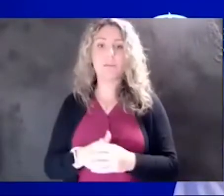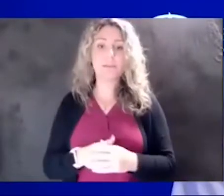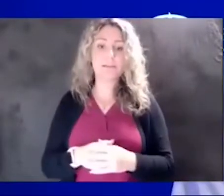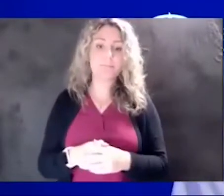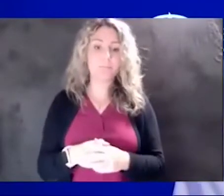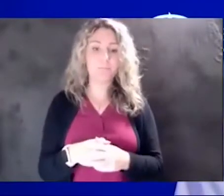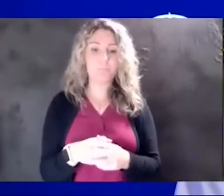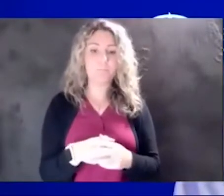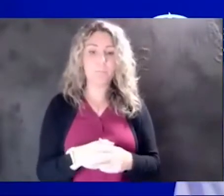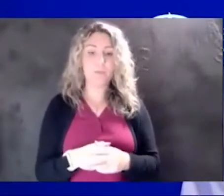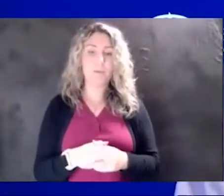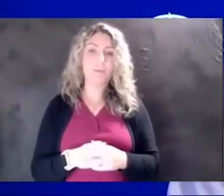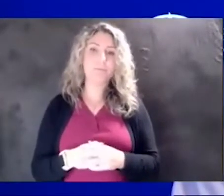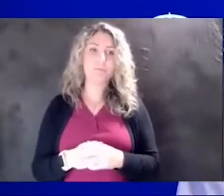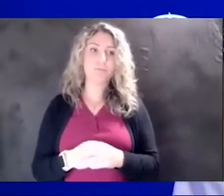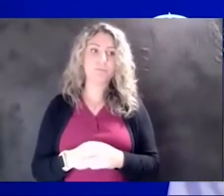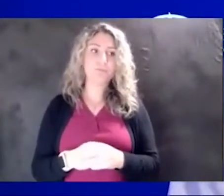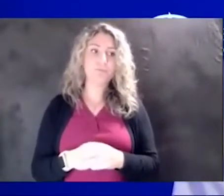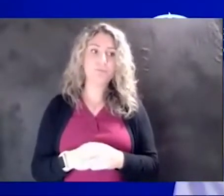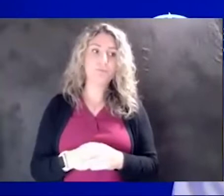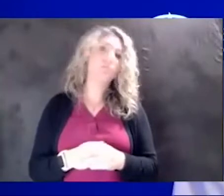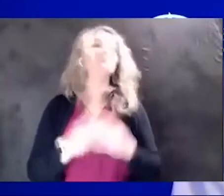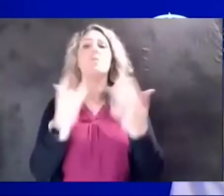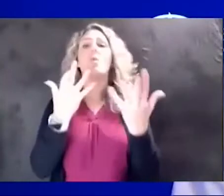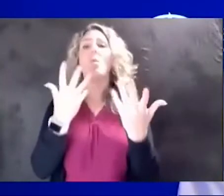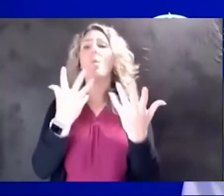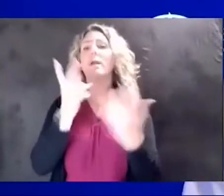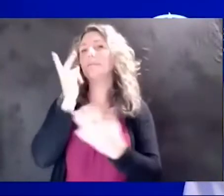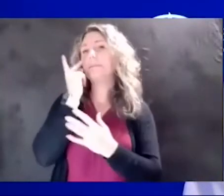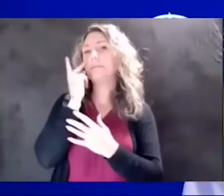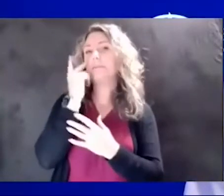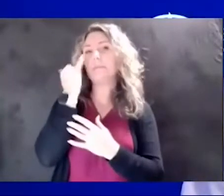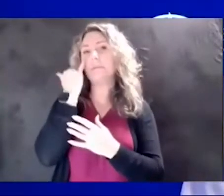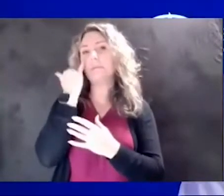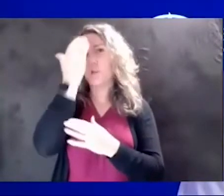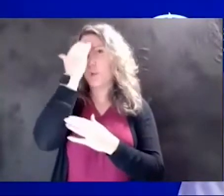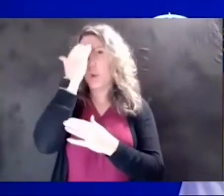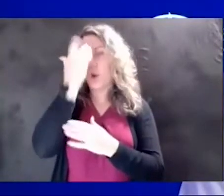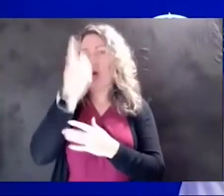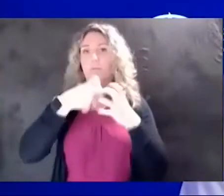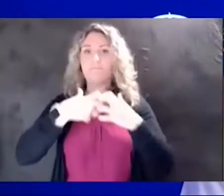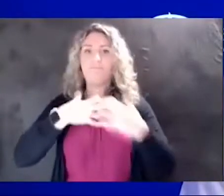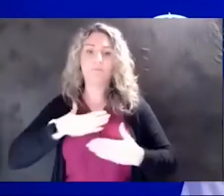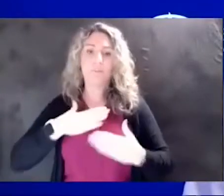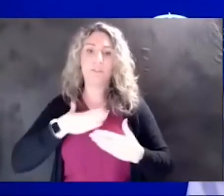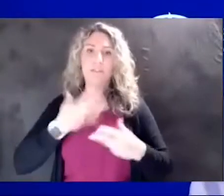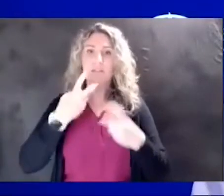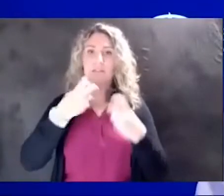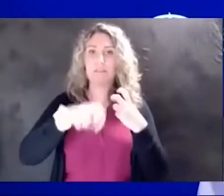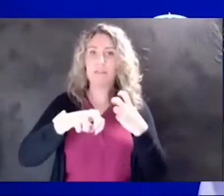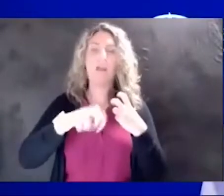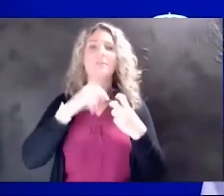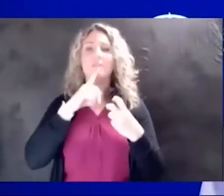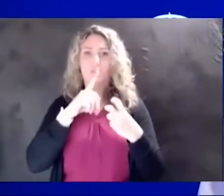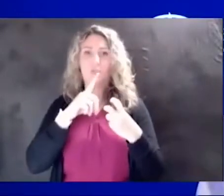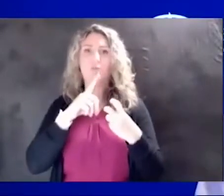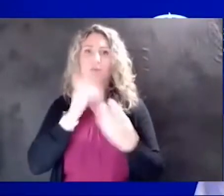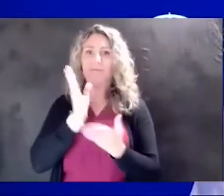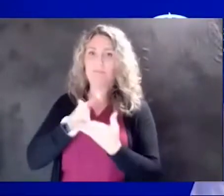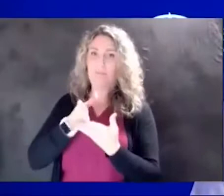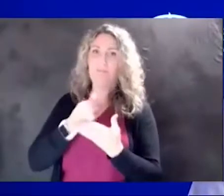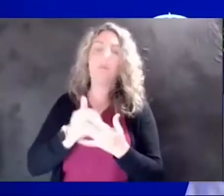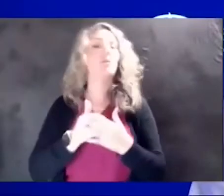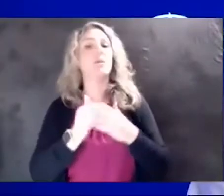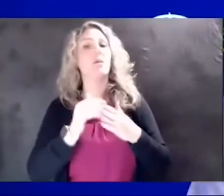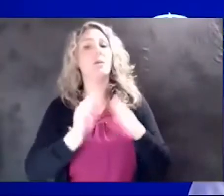manner. But let's wait and see, because we know that if patients get on the ventilator, it's very difficult to get them off. So basically, we use it now as a